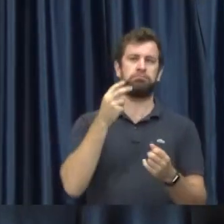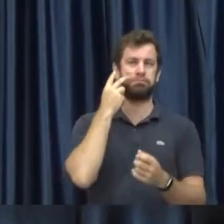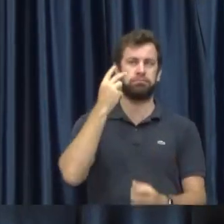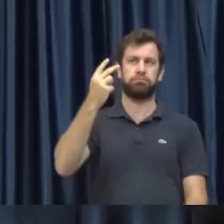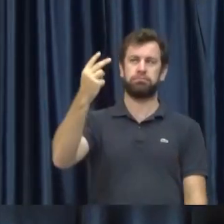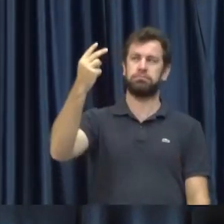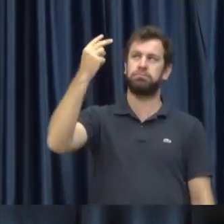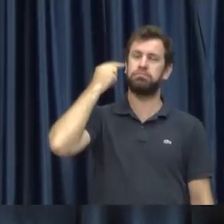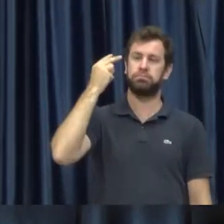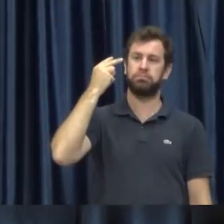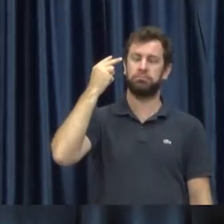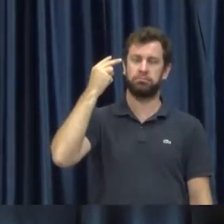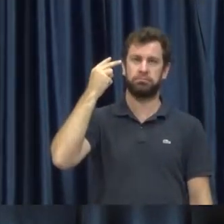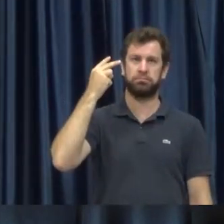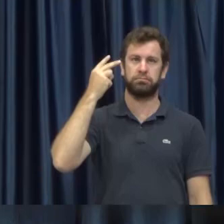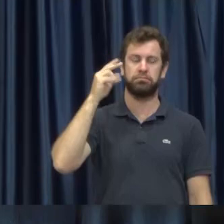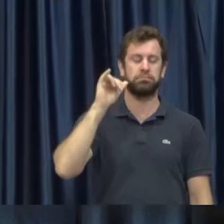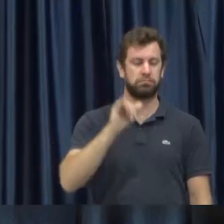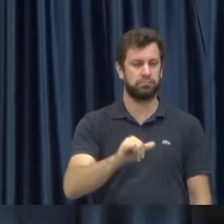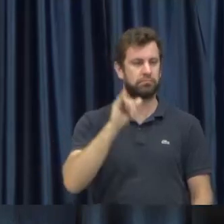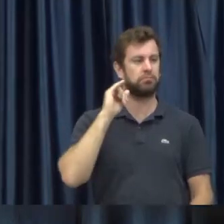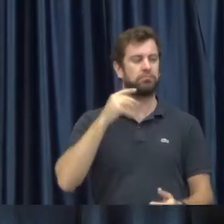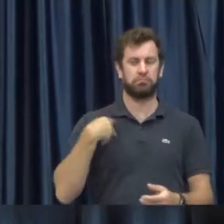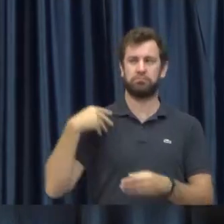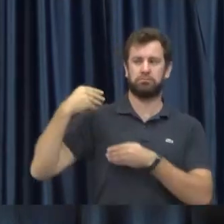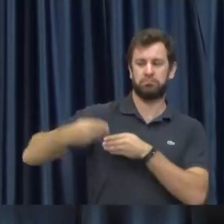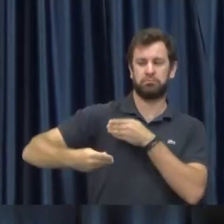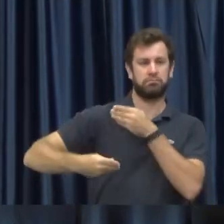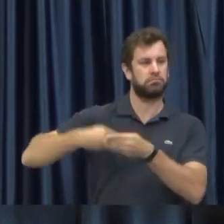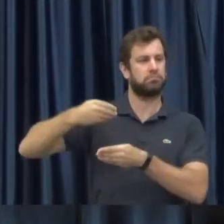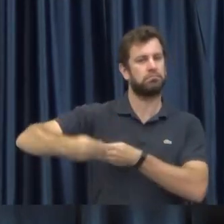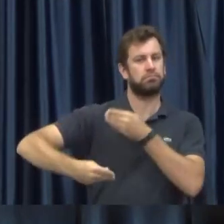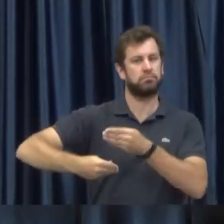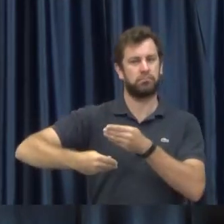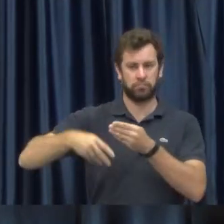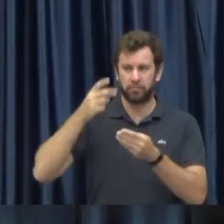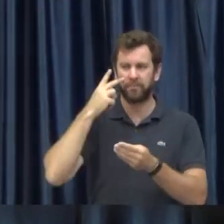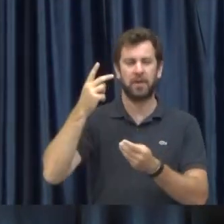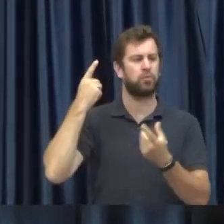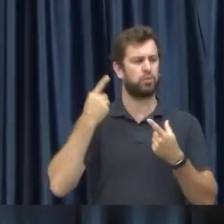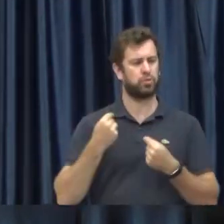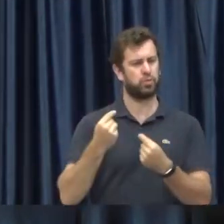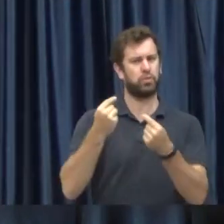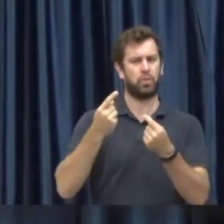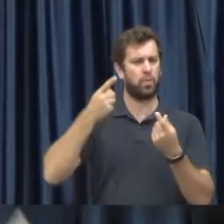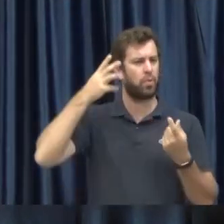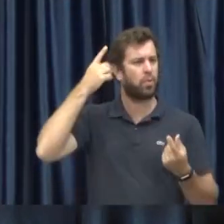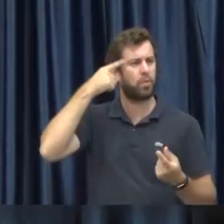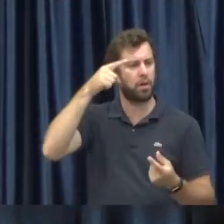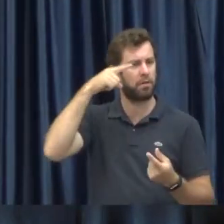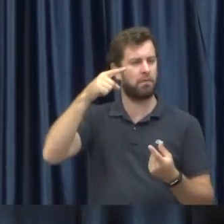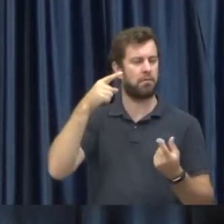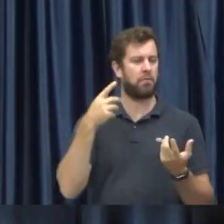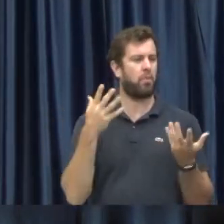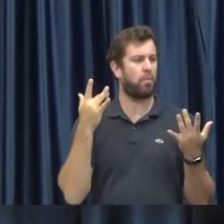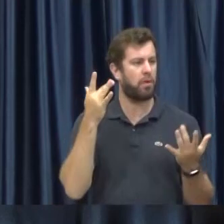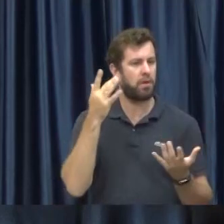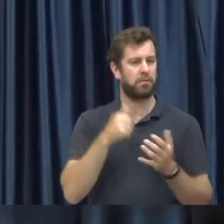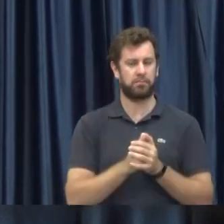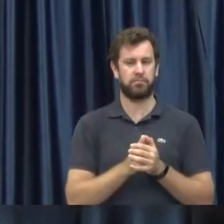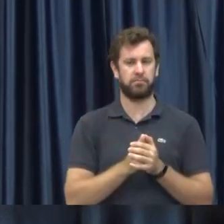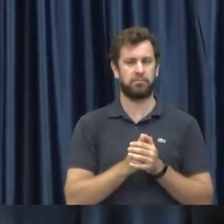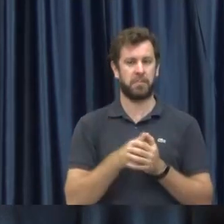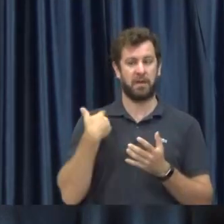reflect upon the rituals that we are doing. The pilgrims are in Mecca, in